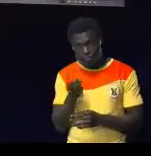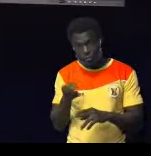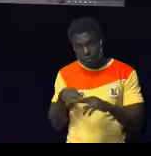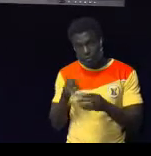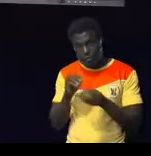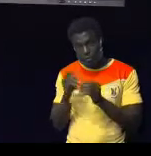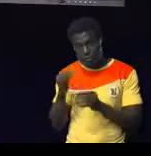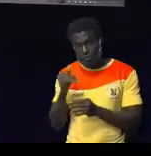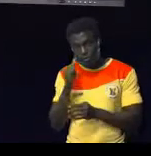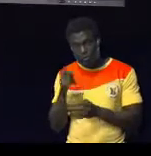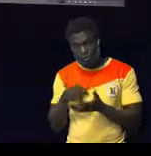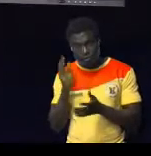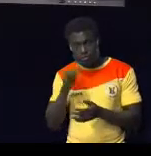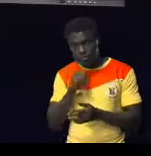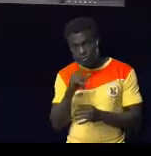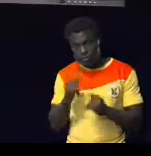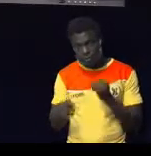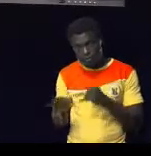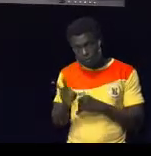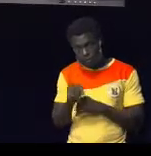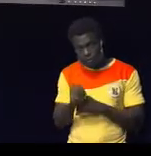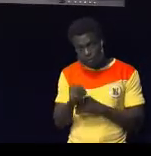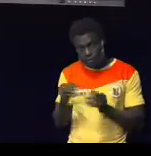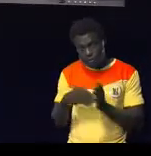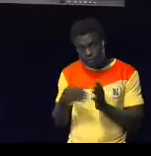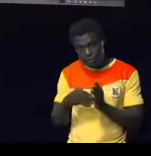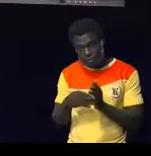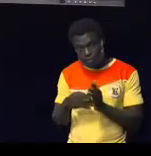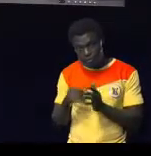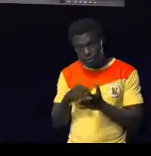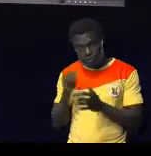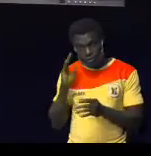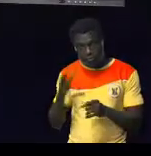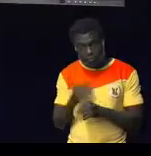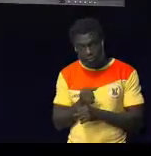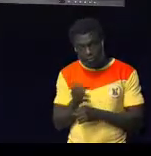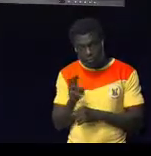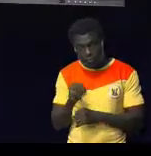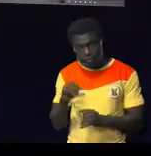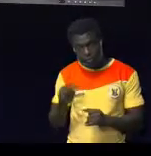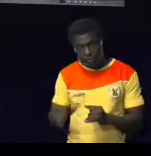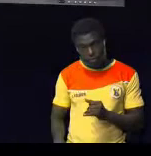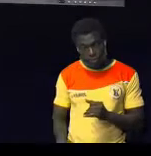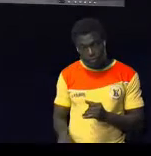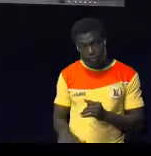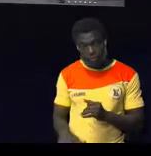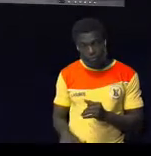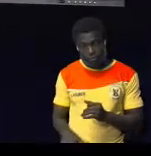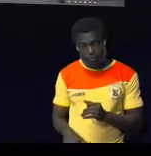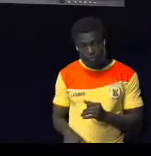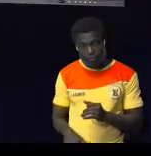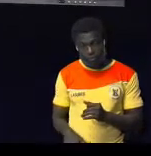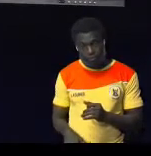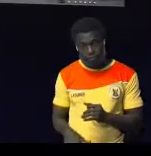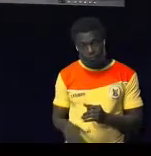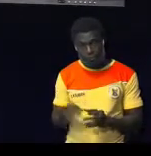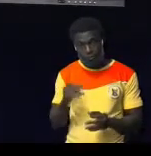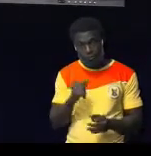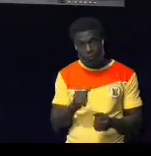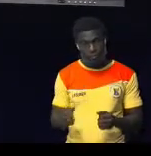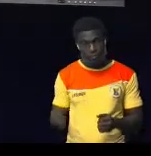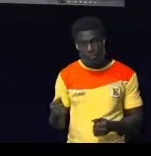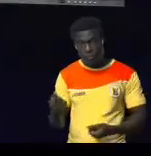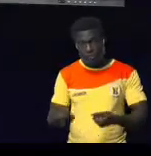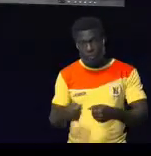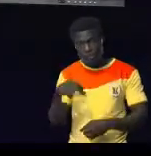number of girls, it will not last them for 6 days anymore. It will take them less days to finish up the food. Okay, now